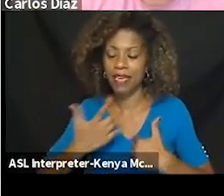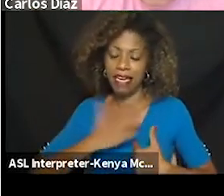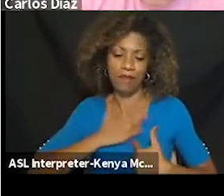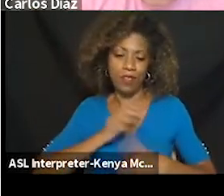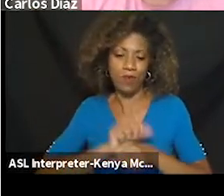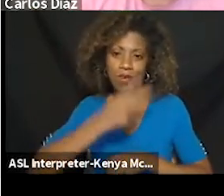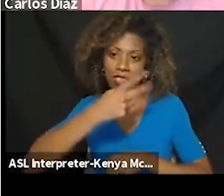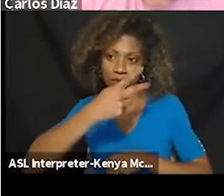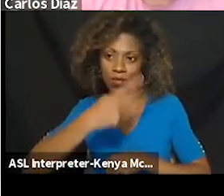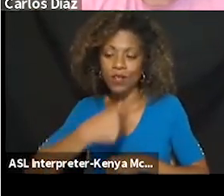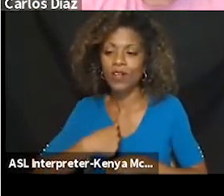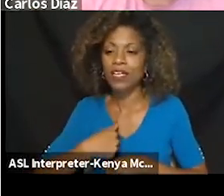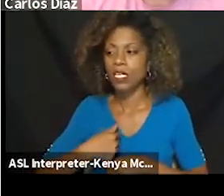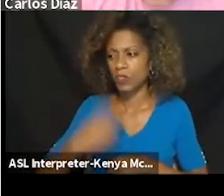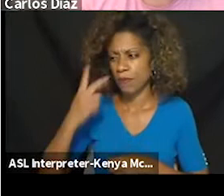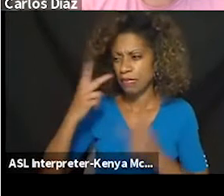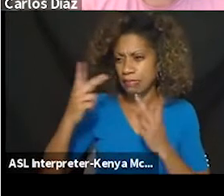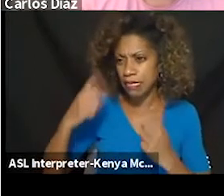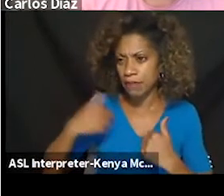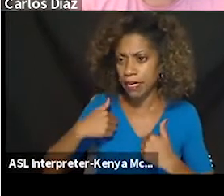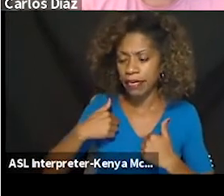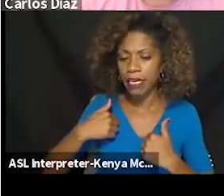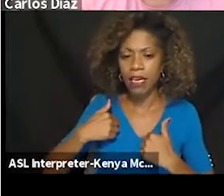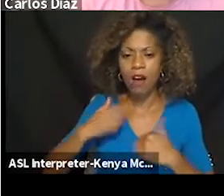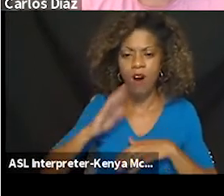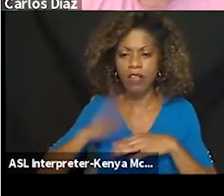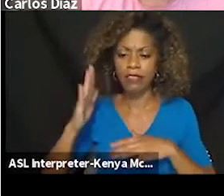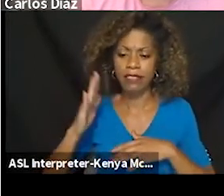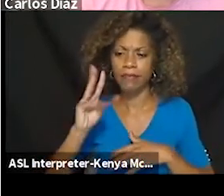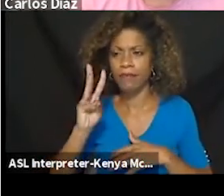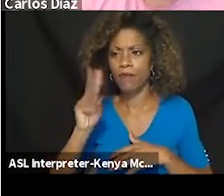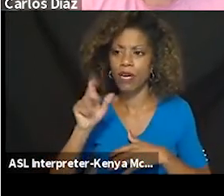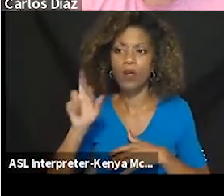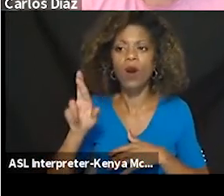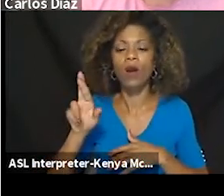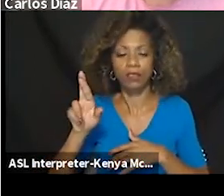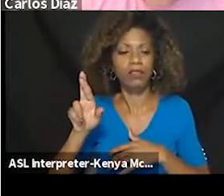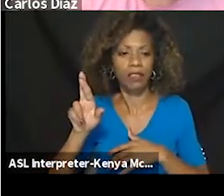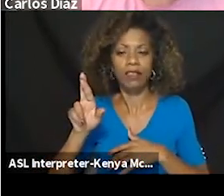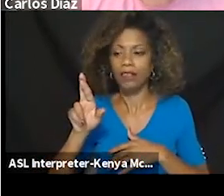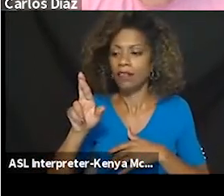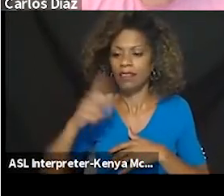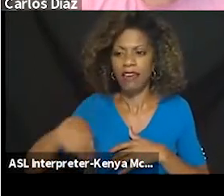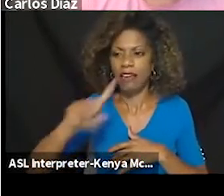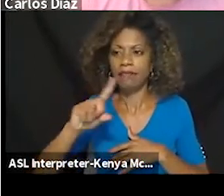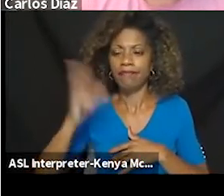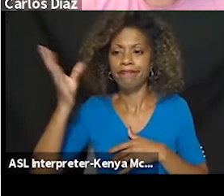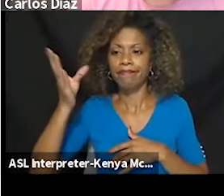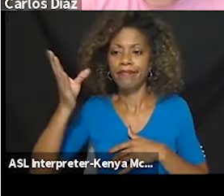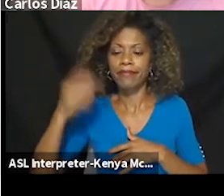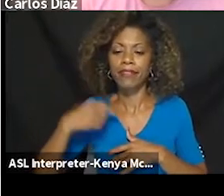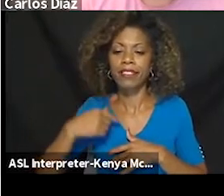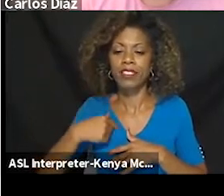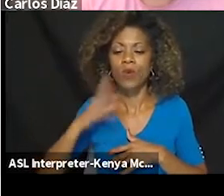Carrie on this work. And you might have seen me host some webinars on our own for our staff community, which we will share some lessons